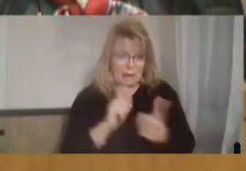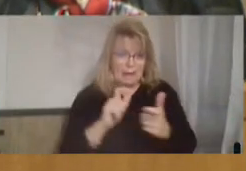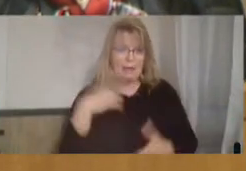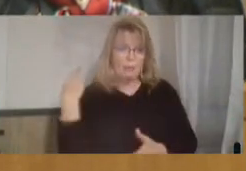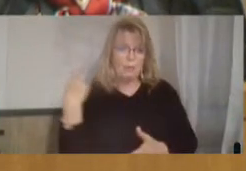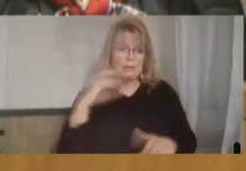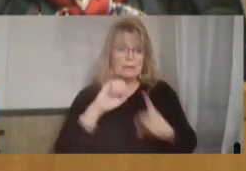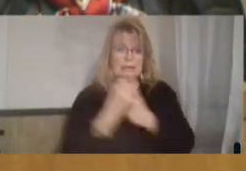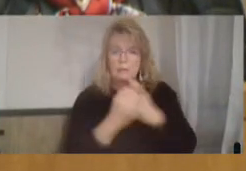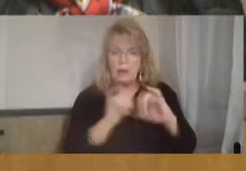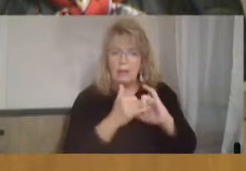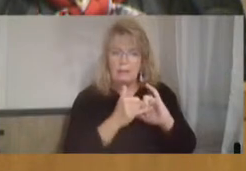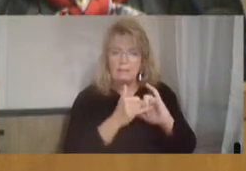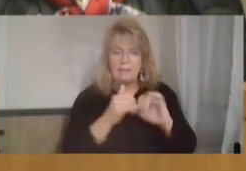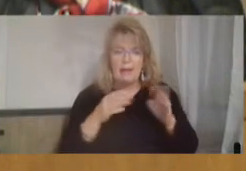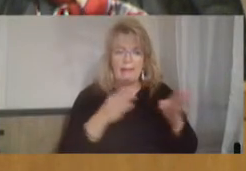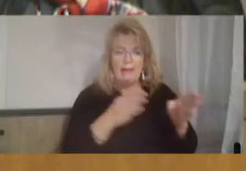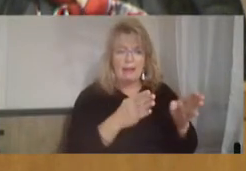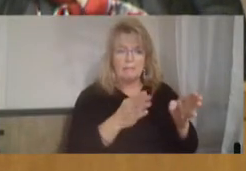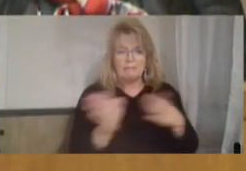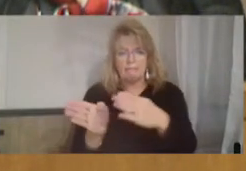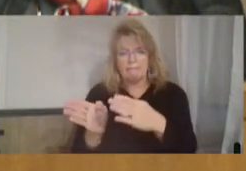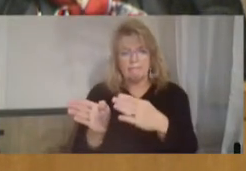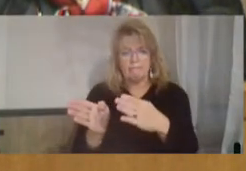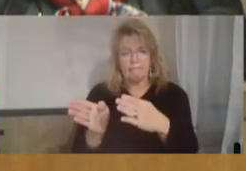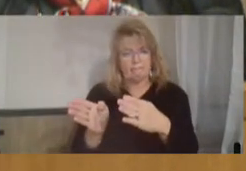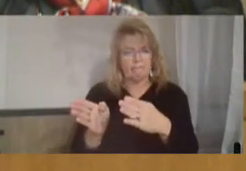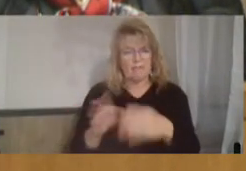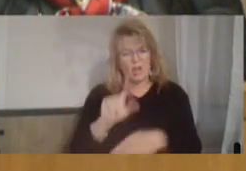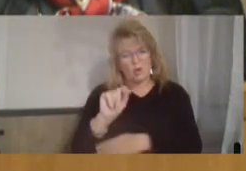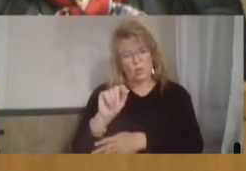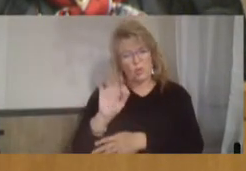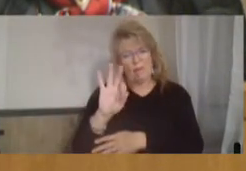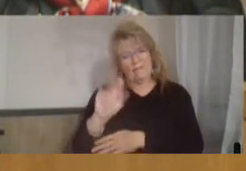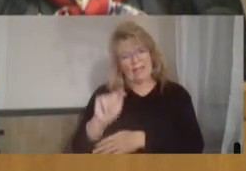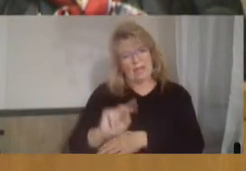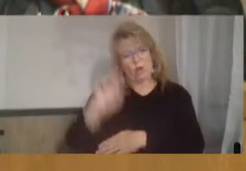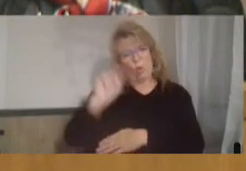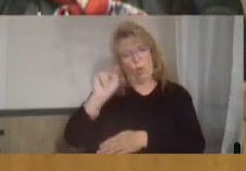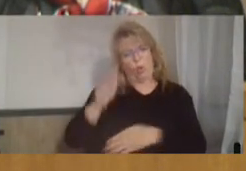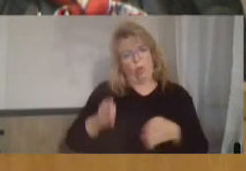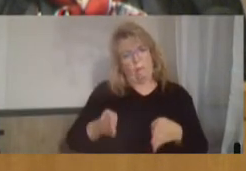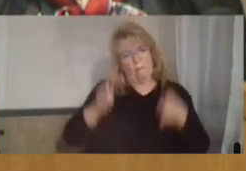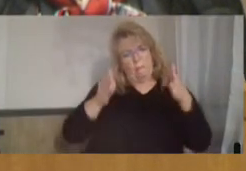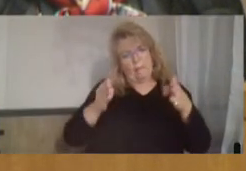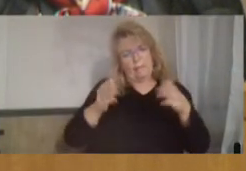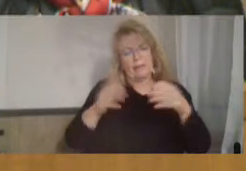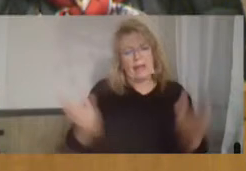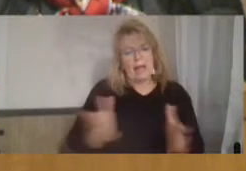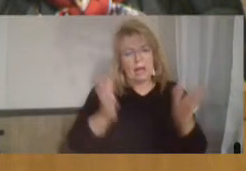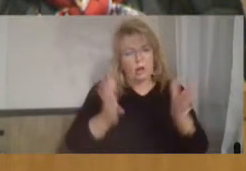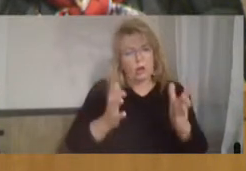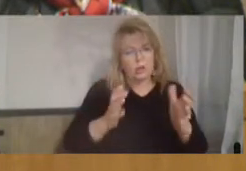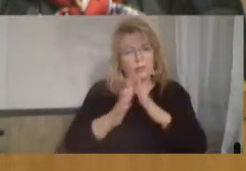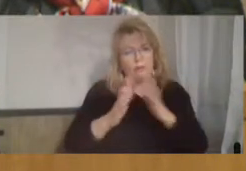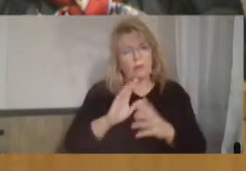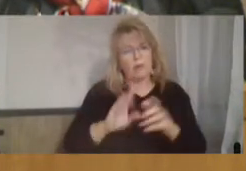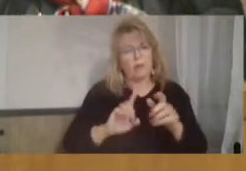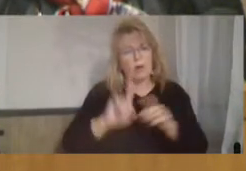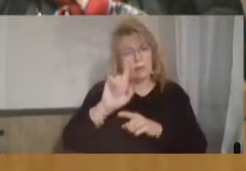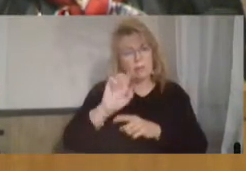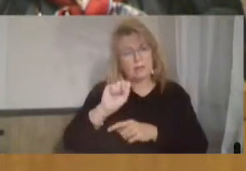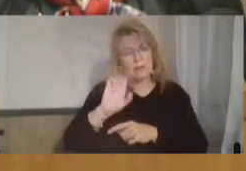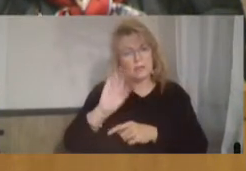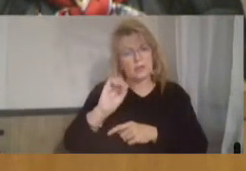relocating the alley on their property by about 20 feet northward, encouraging traffic to go up Scott, which is